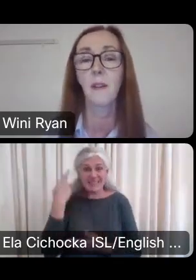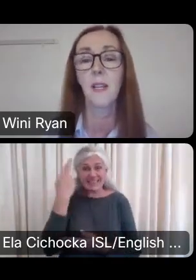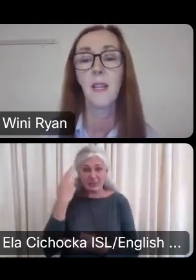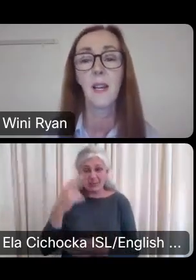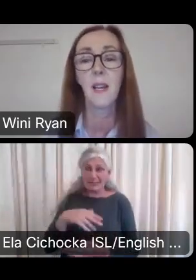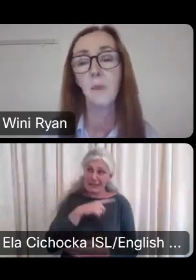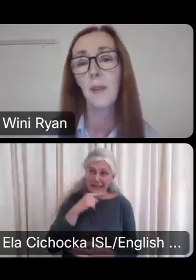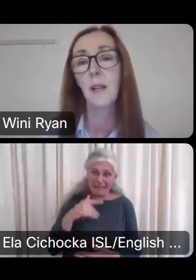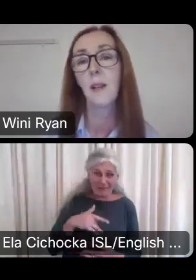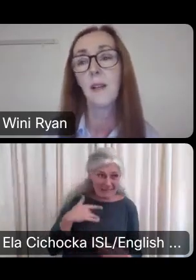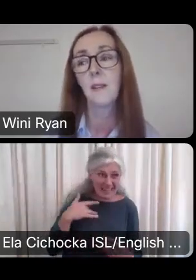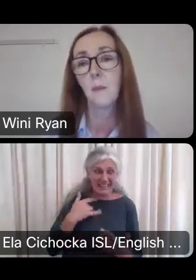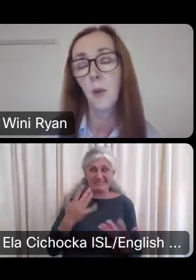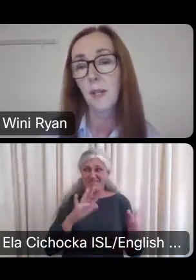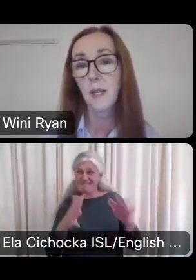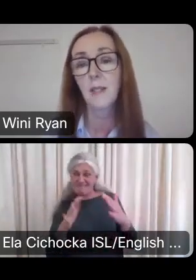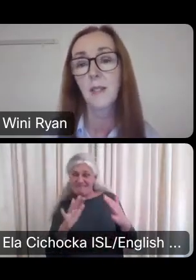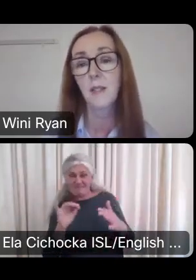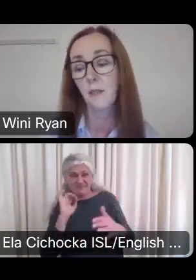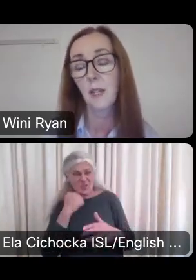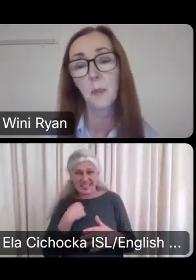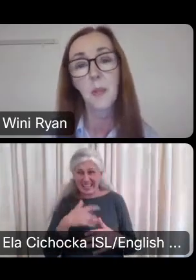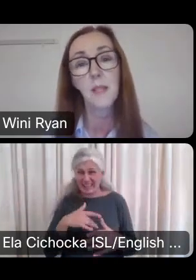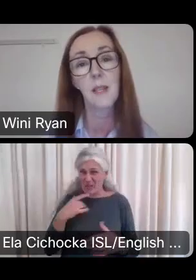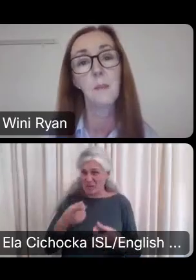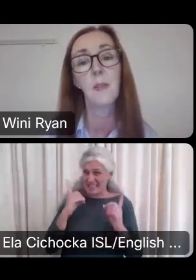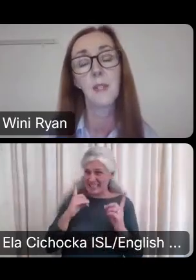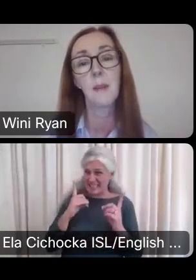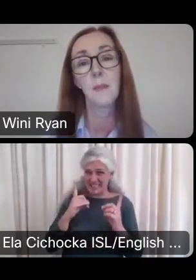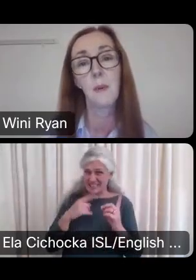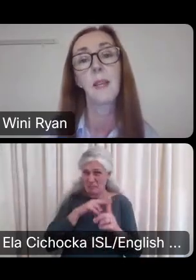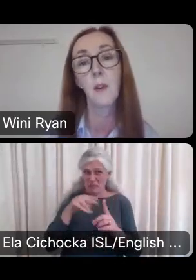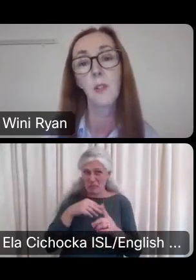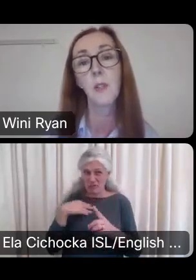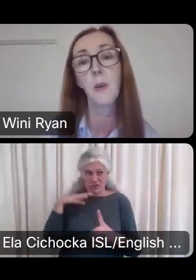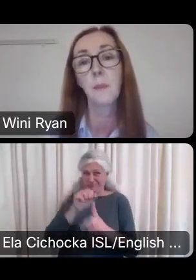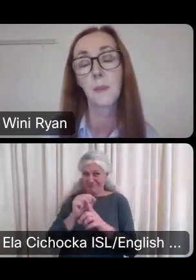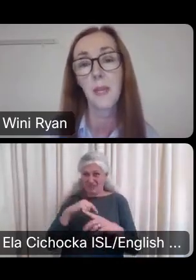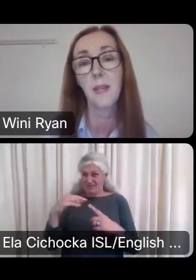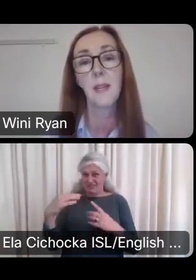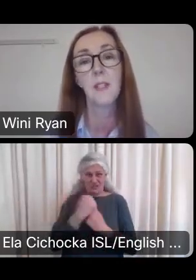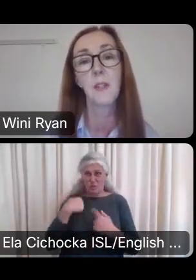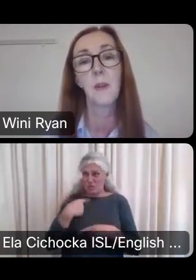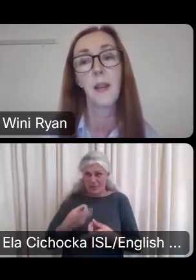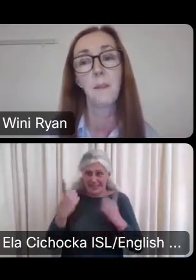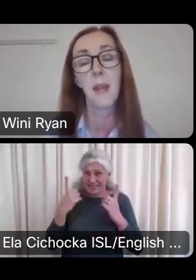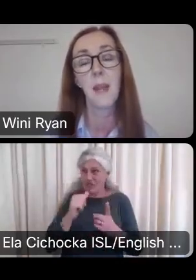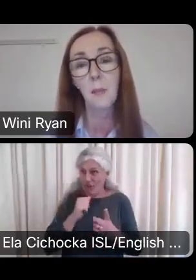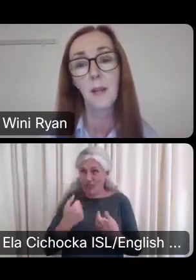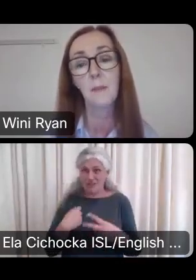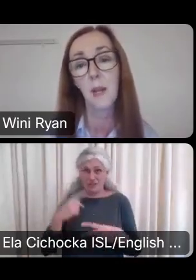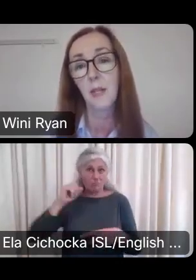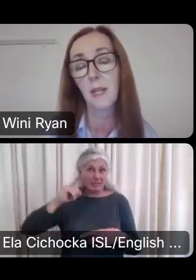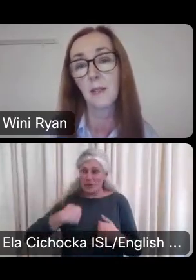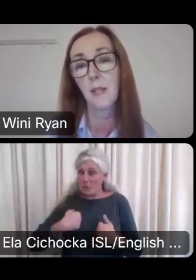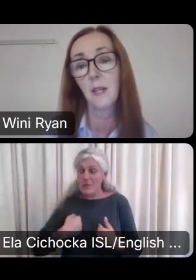here is I don't feel what I did is appreciated by the team. So it also helps me to